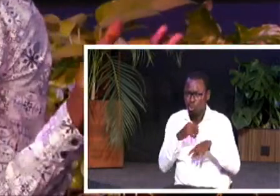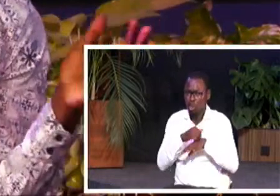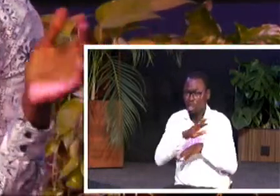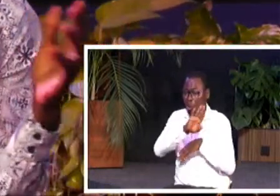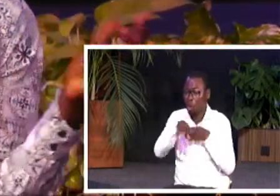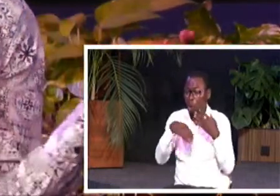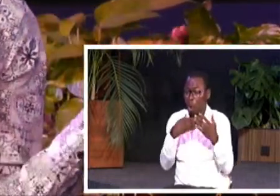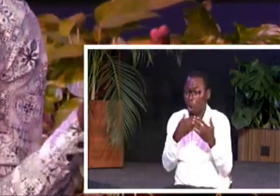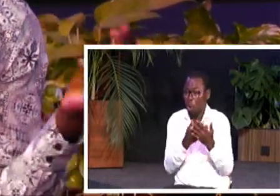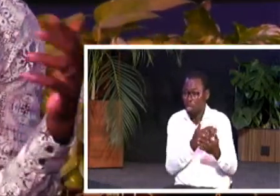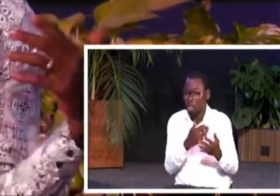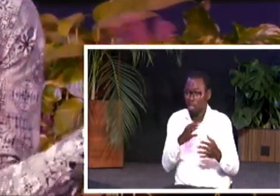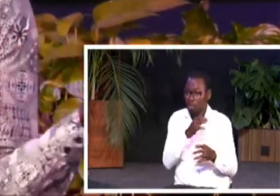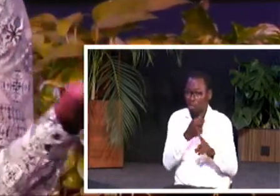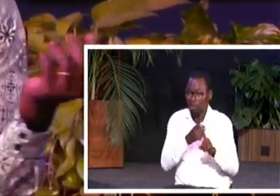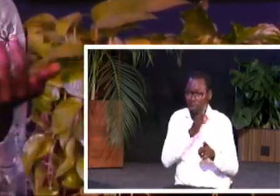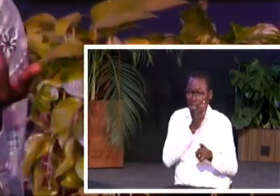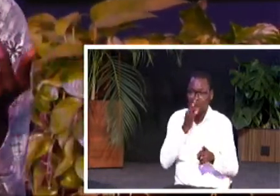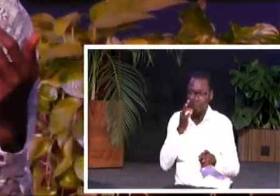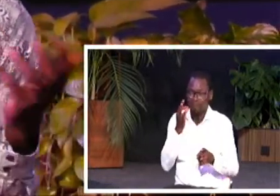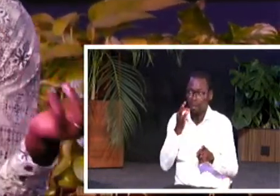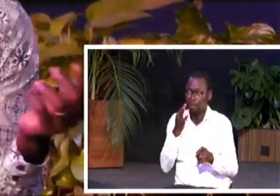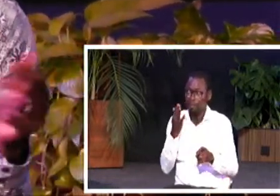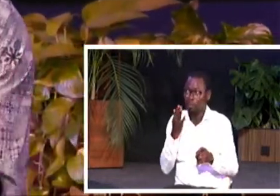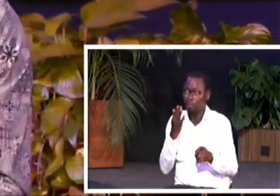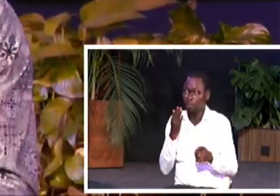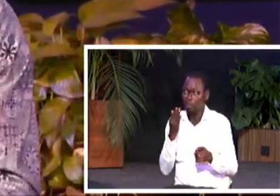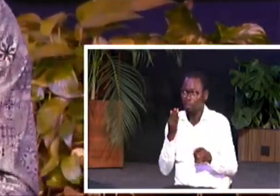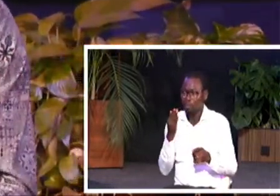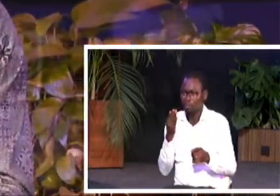their farms outside Accra, but they never talk about them. Why?